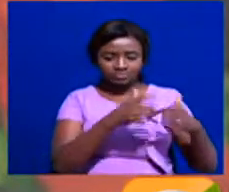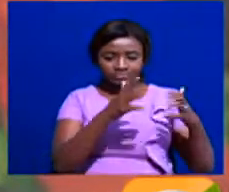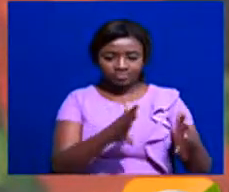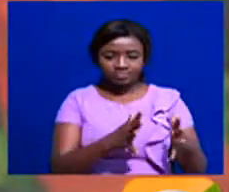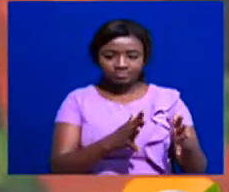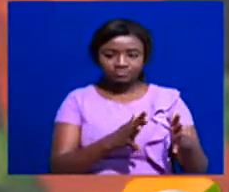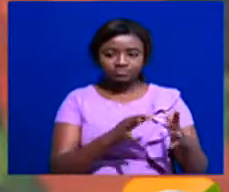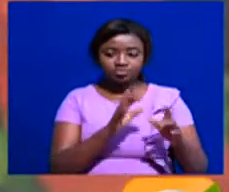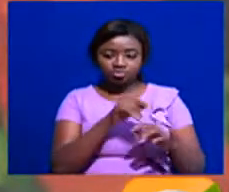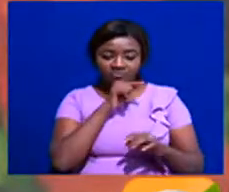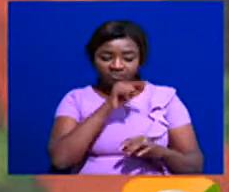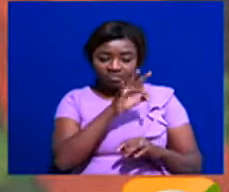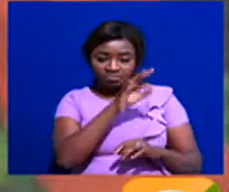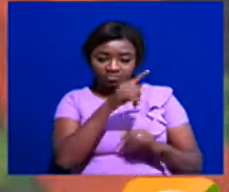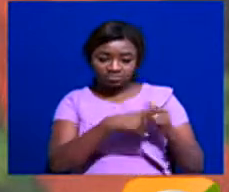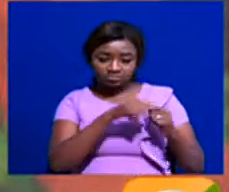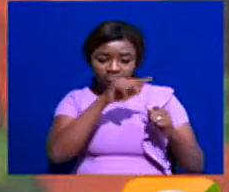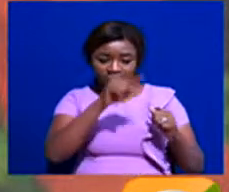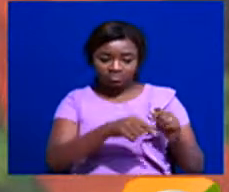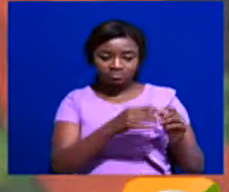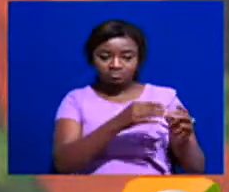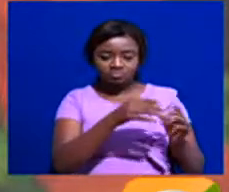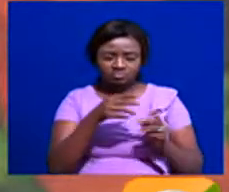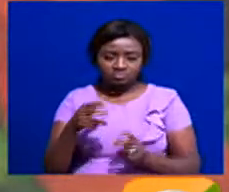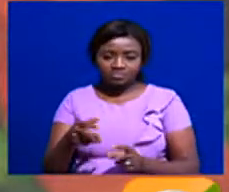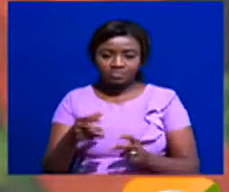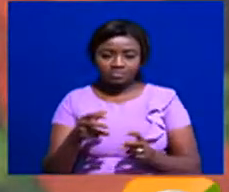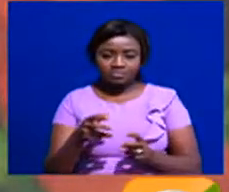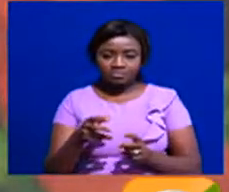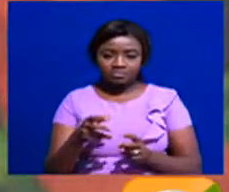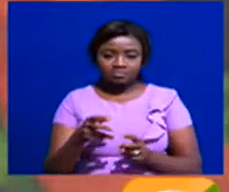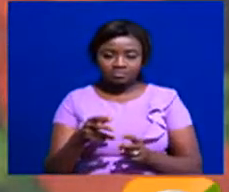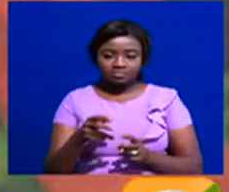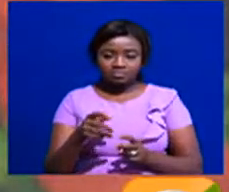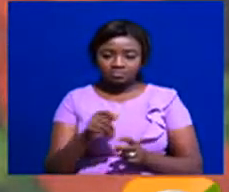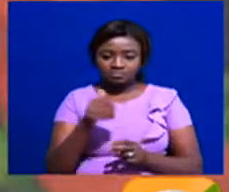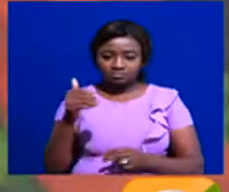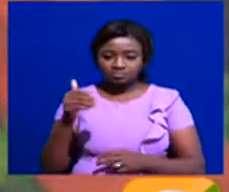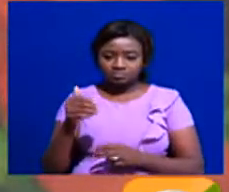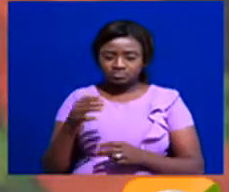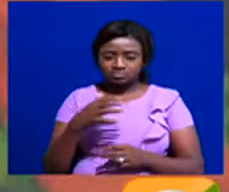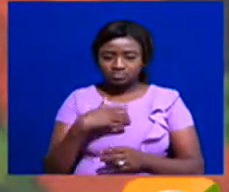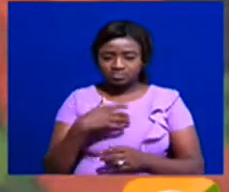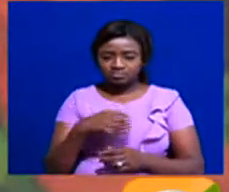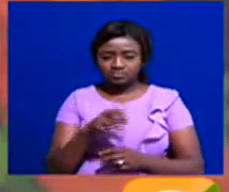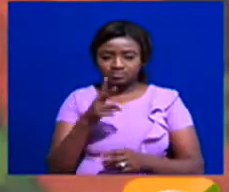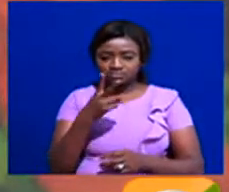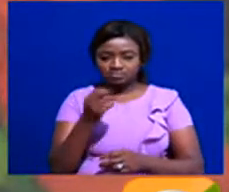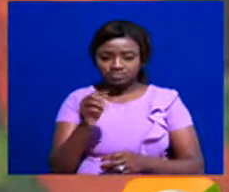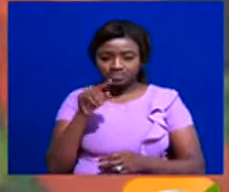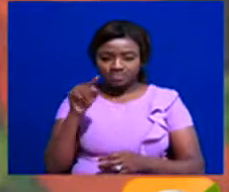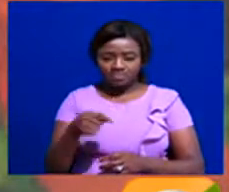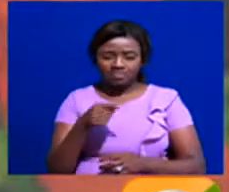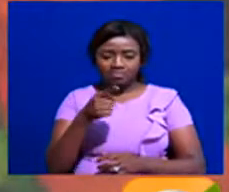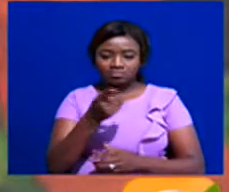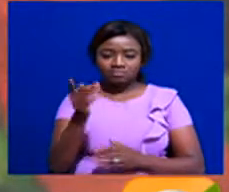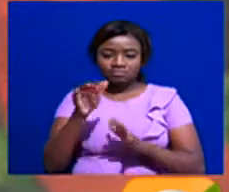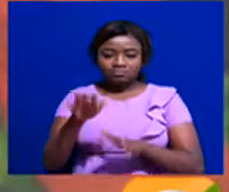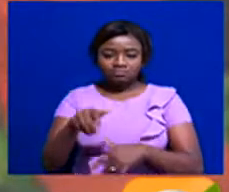that 36,000 farmers, in the neighborhood of 20,000 of those farmers are